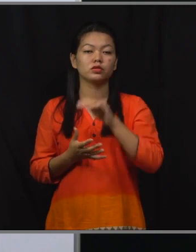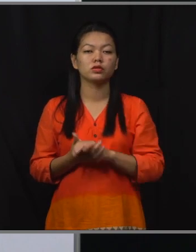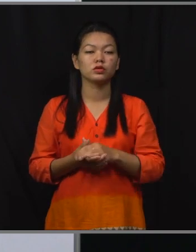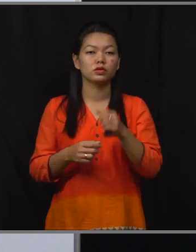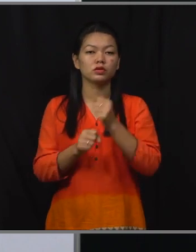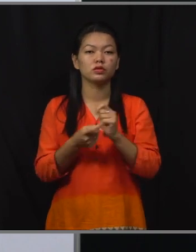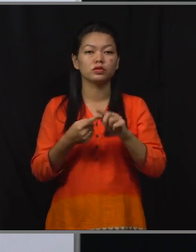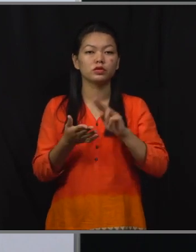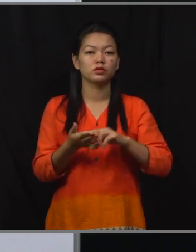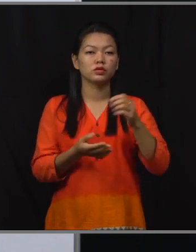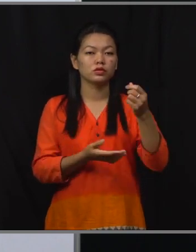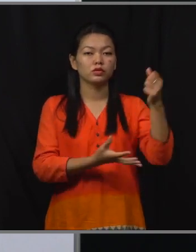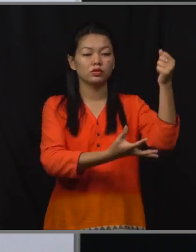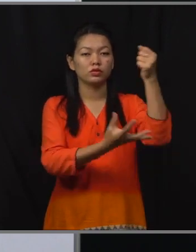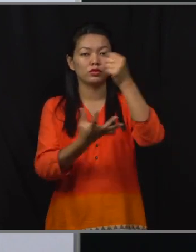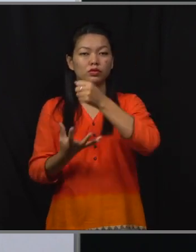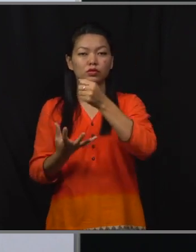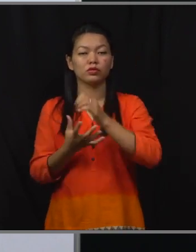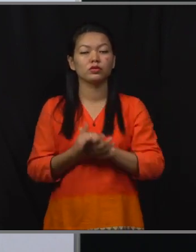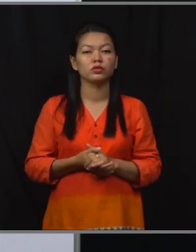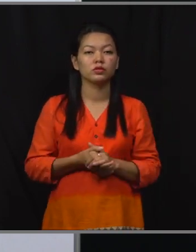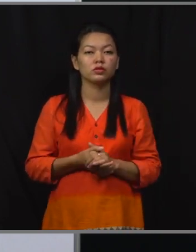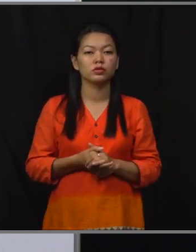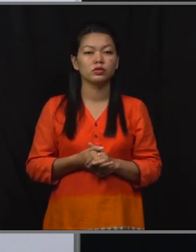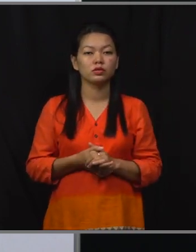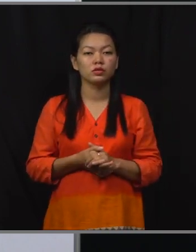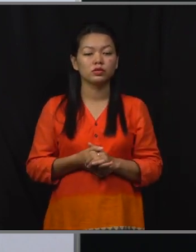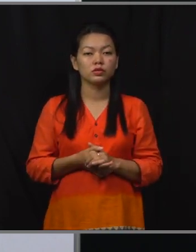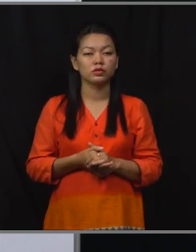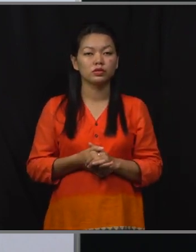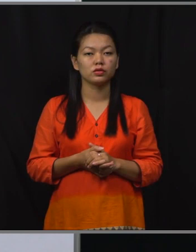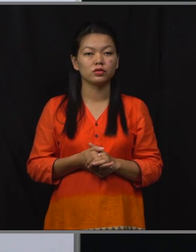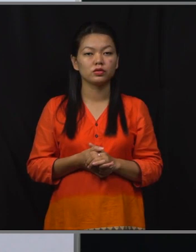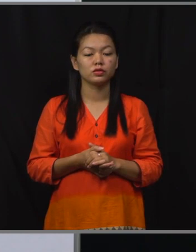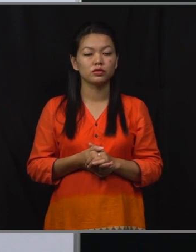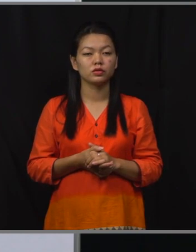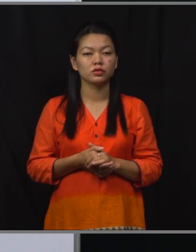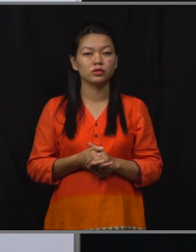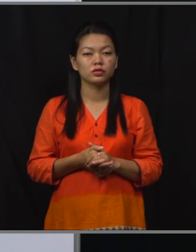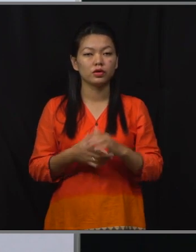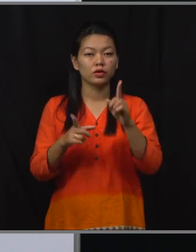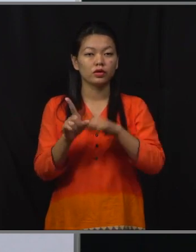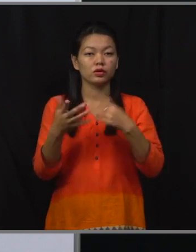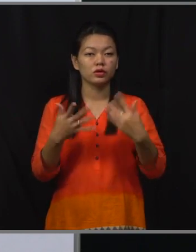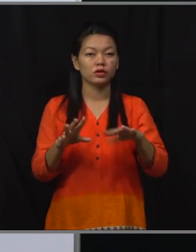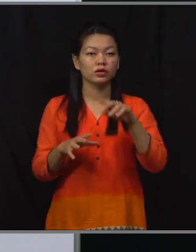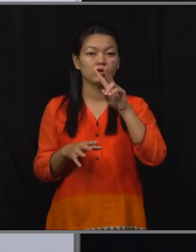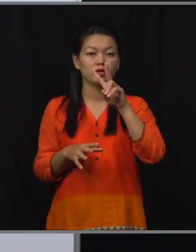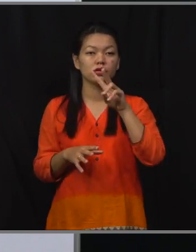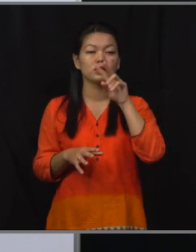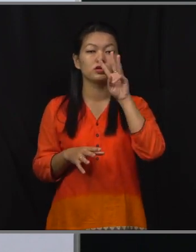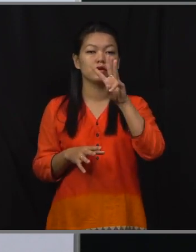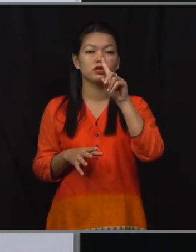donation. Prepared income and expenditure account of the club for the year ended 31st December